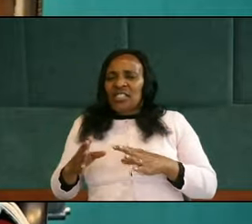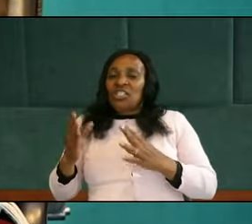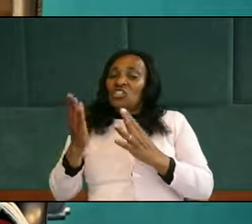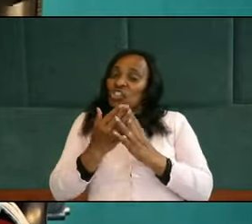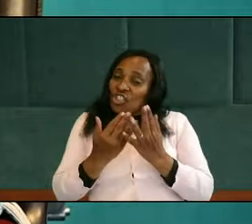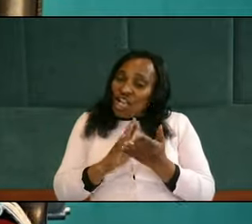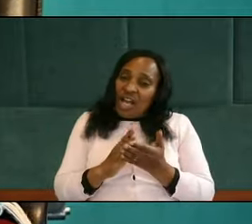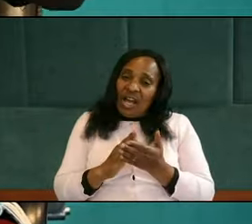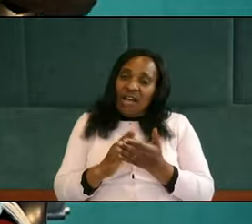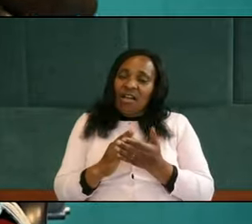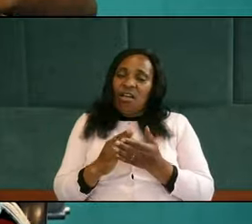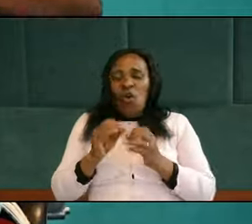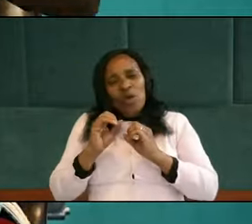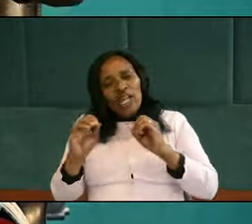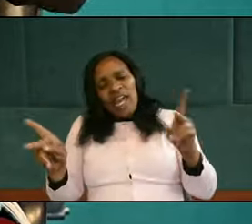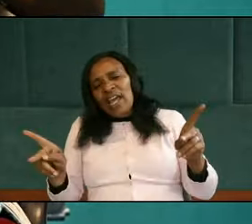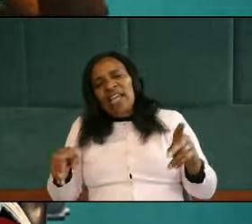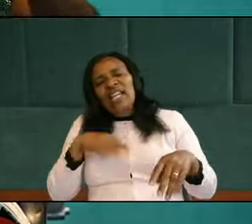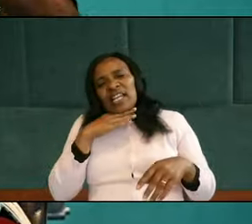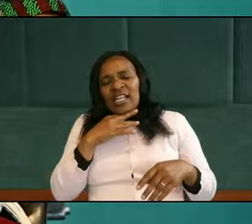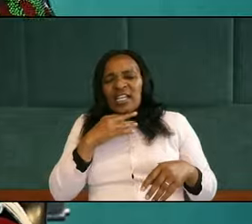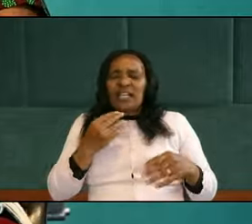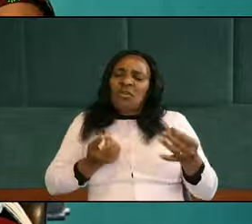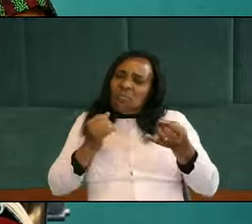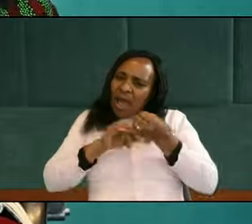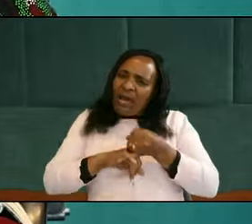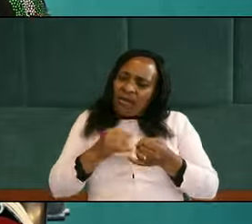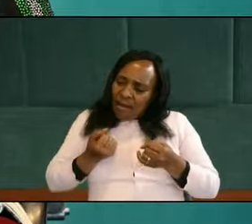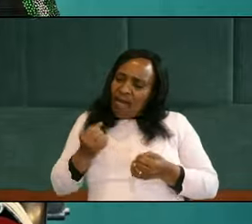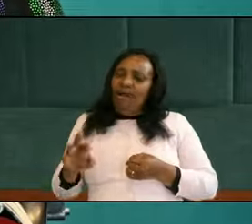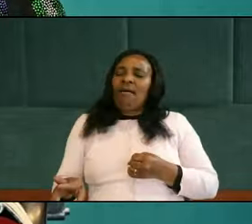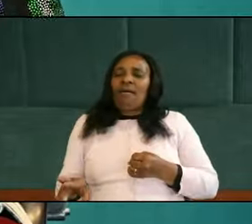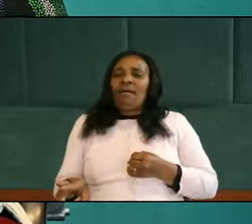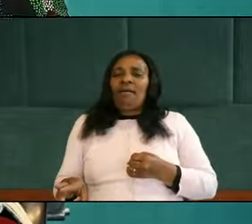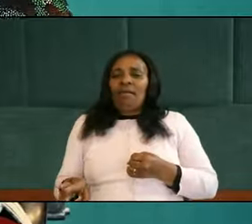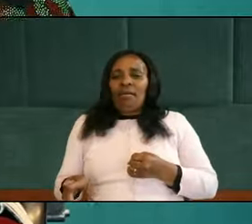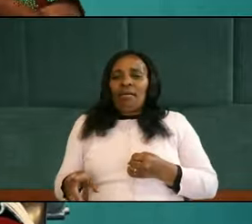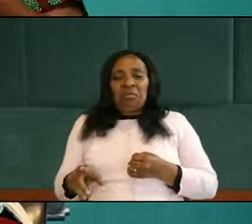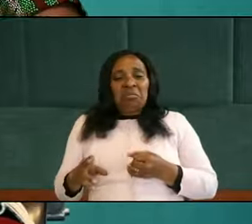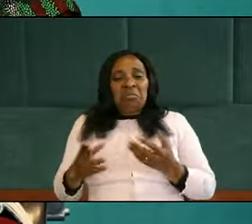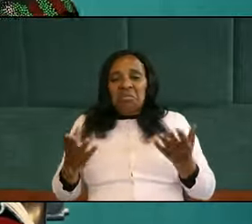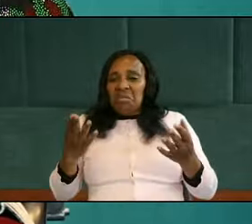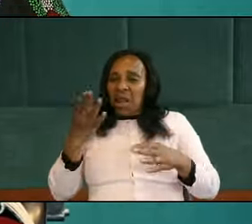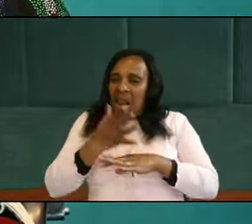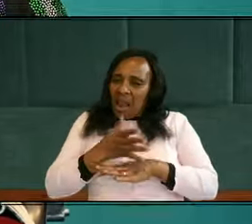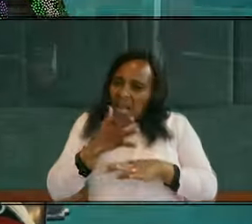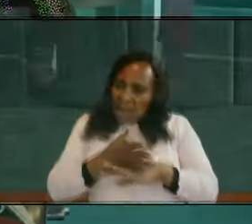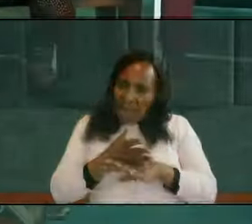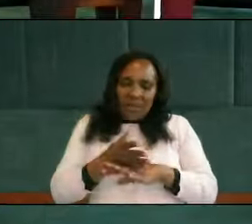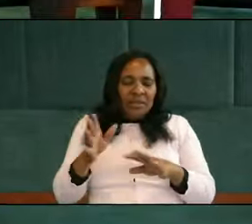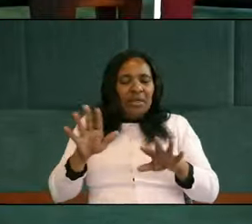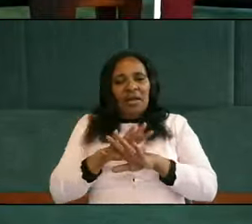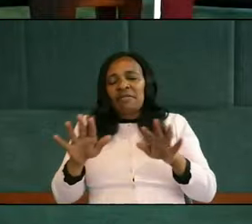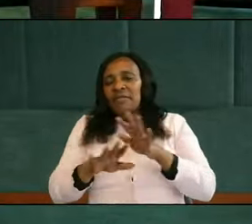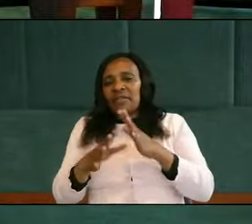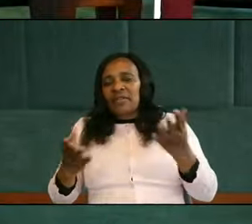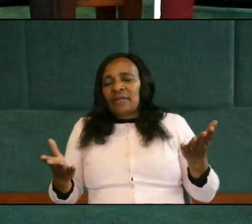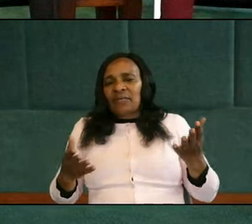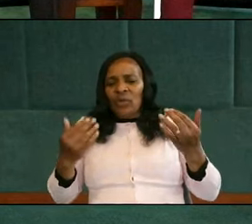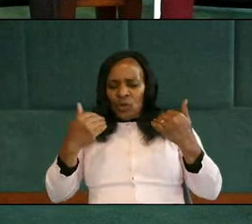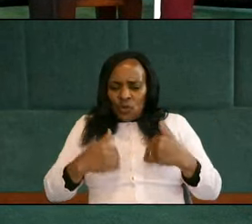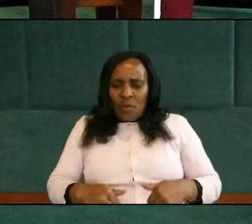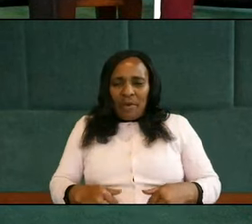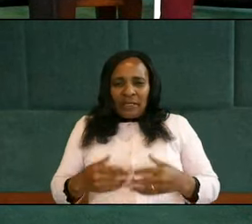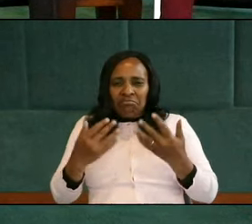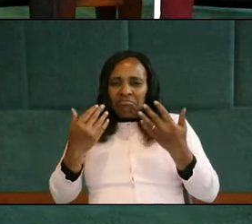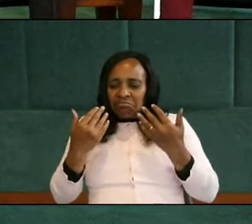share. He's dead. It's okay. I can marry her. You know? Yeah. It just light. It just lightning. Yeah, it's true. Human beings, as